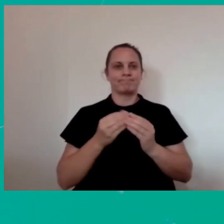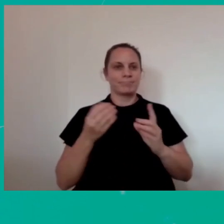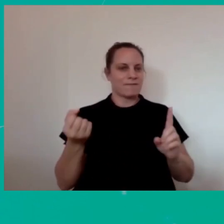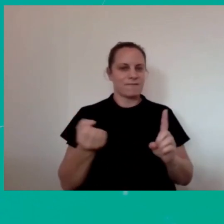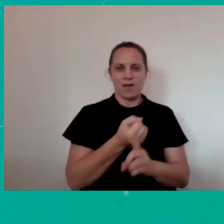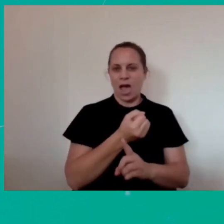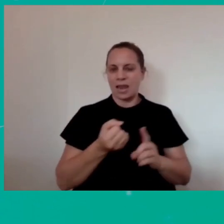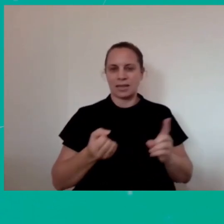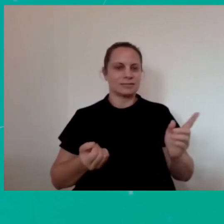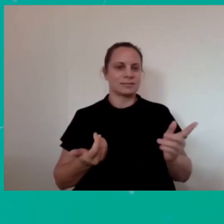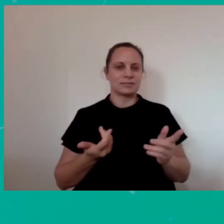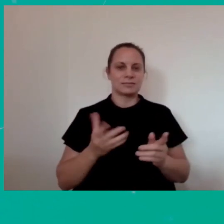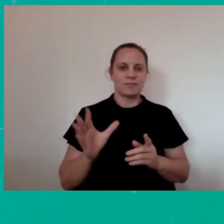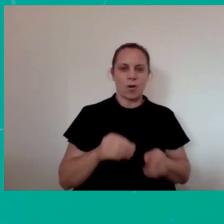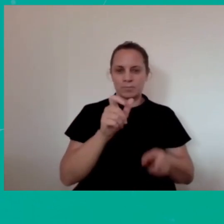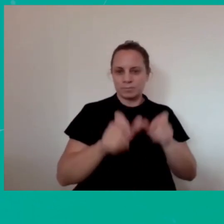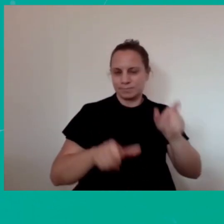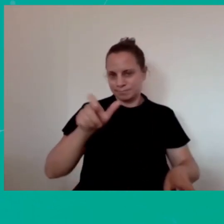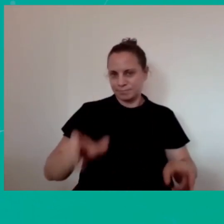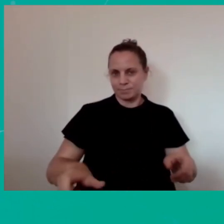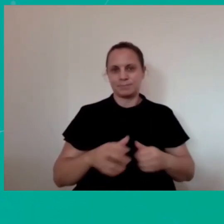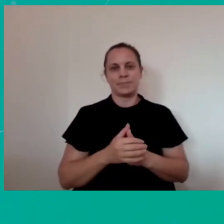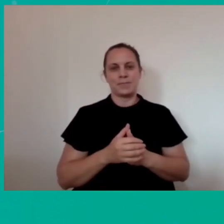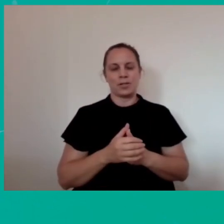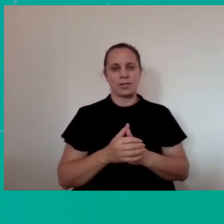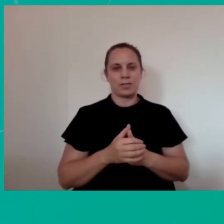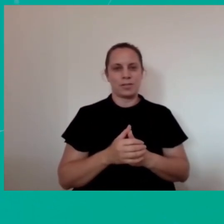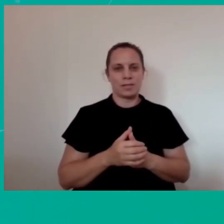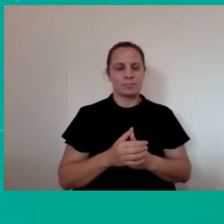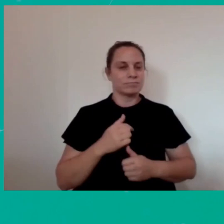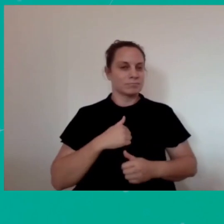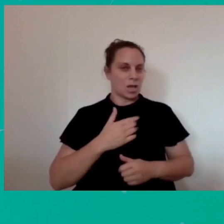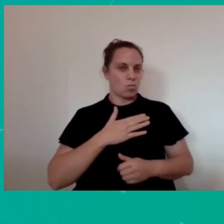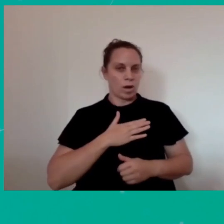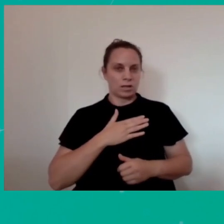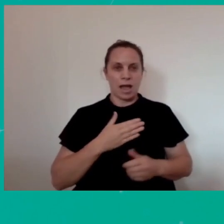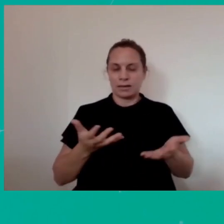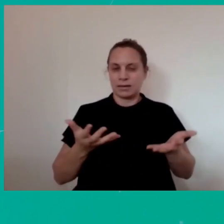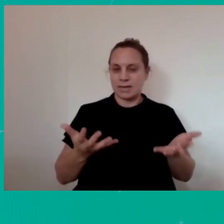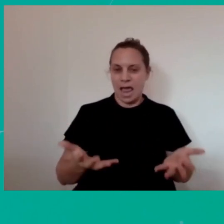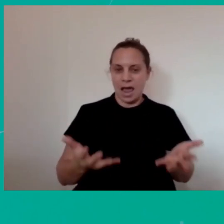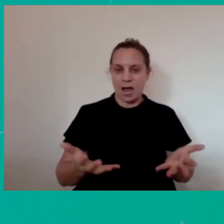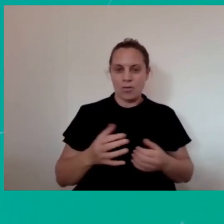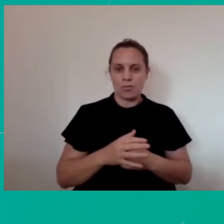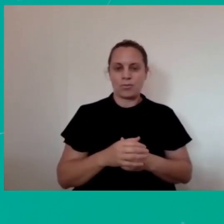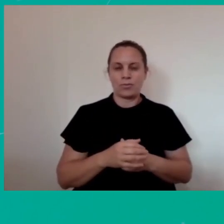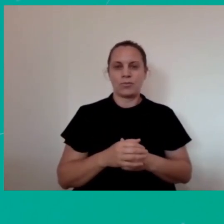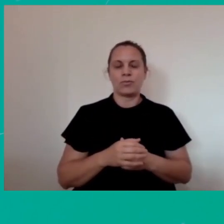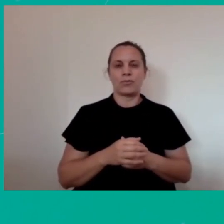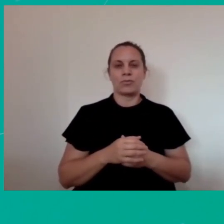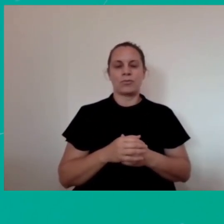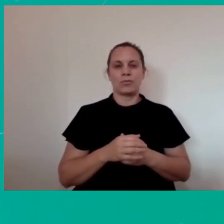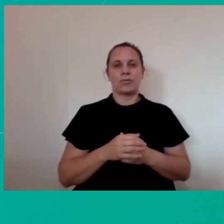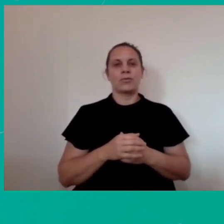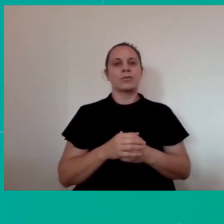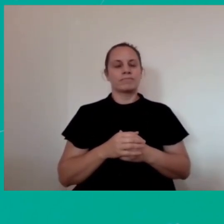by disabled people and tangata whaikaha Māori. I would like at this point to present an overview of